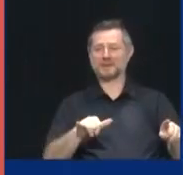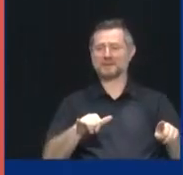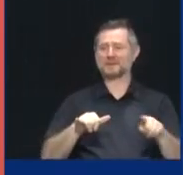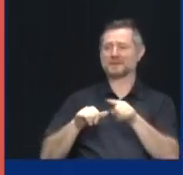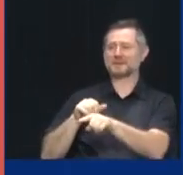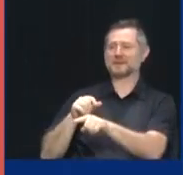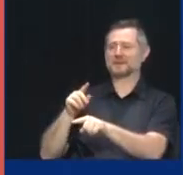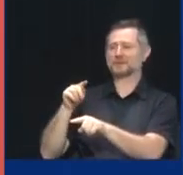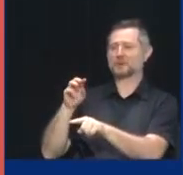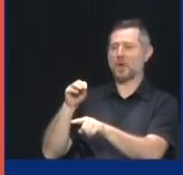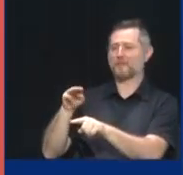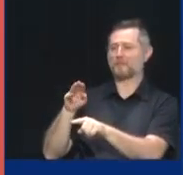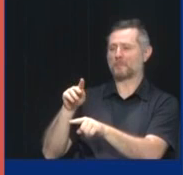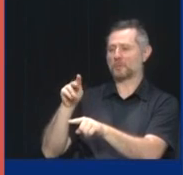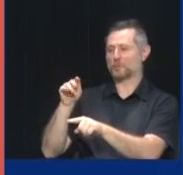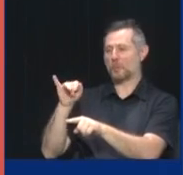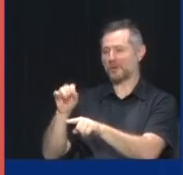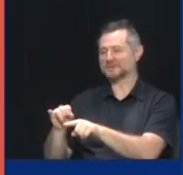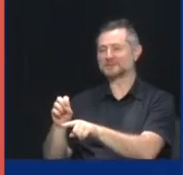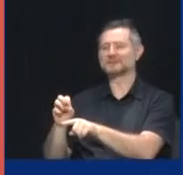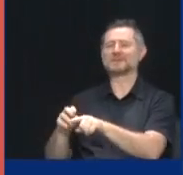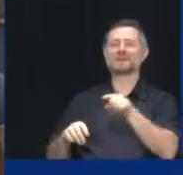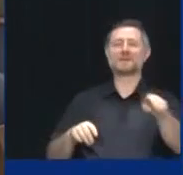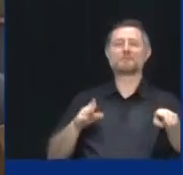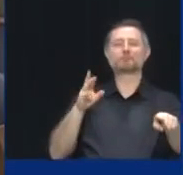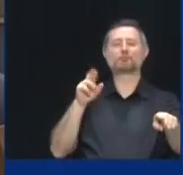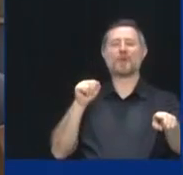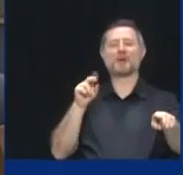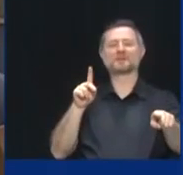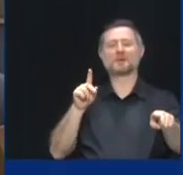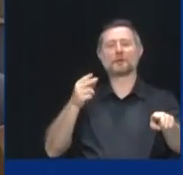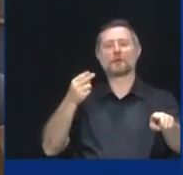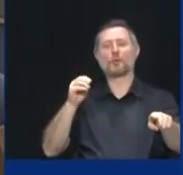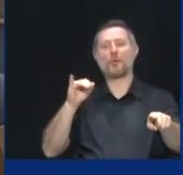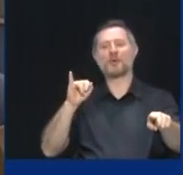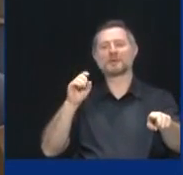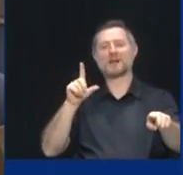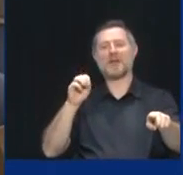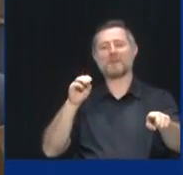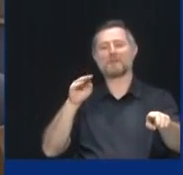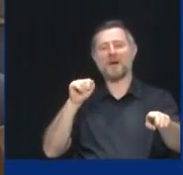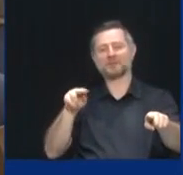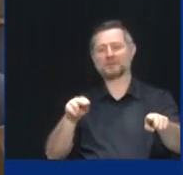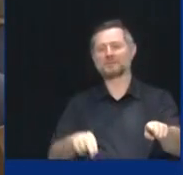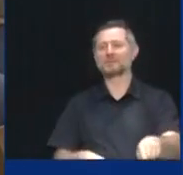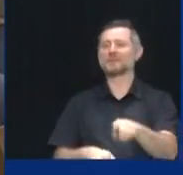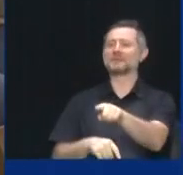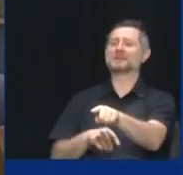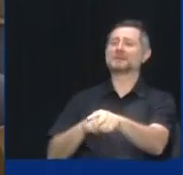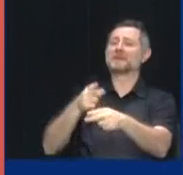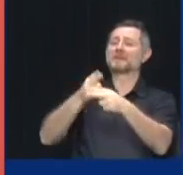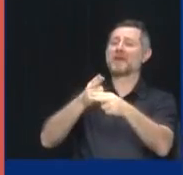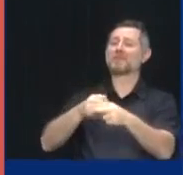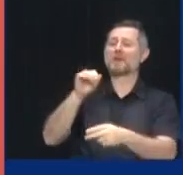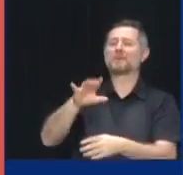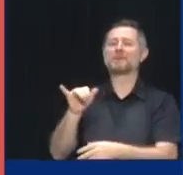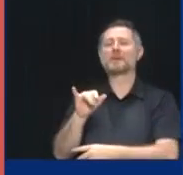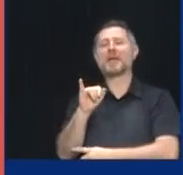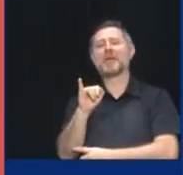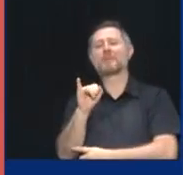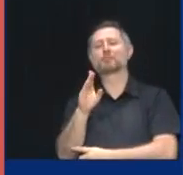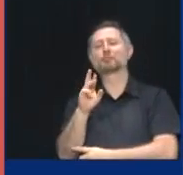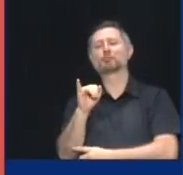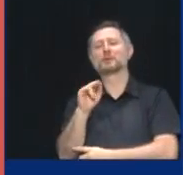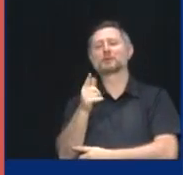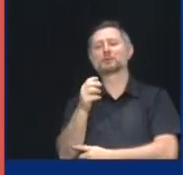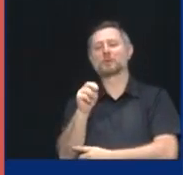Brad Hoylman and names like Bronson are names that you now know because of the work that you